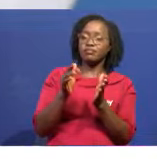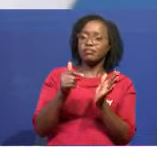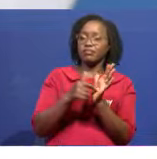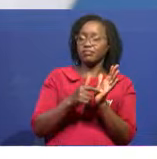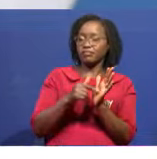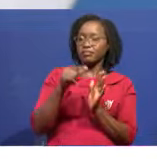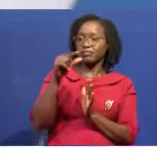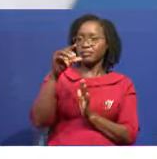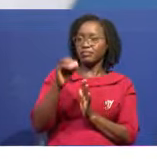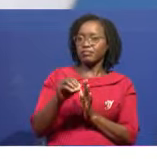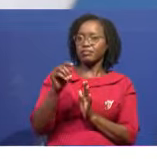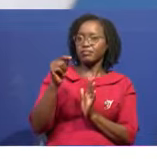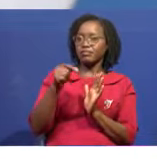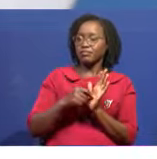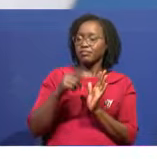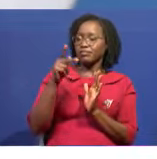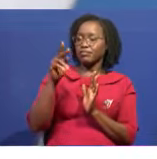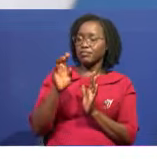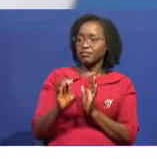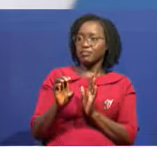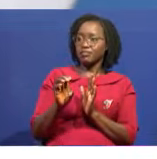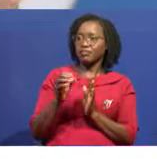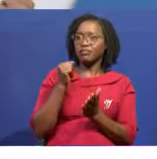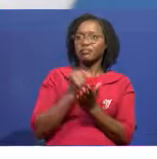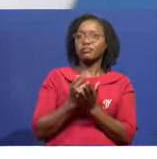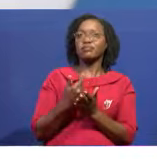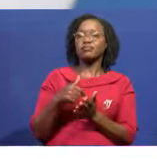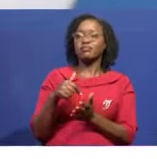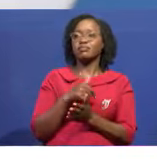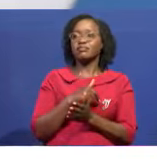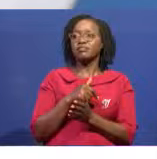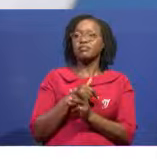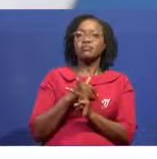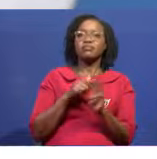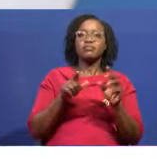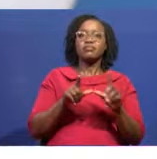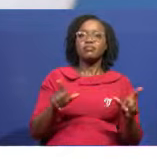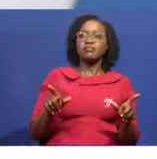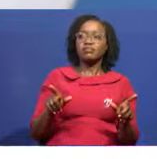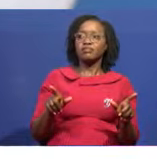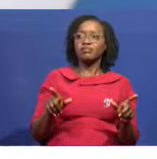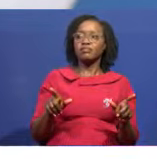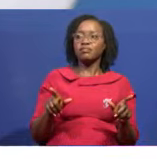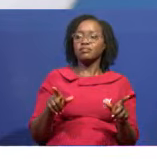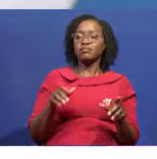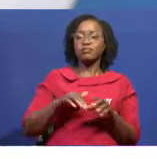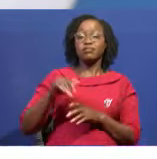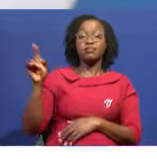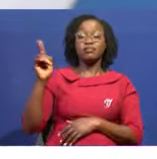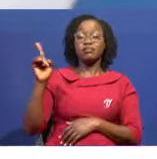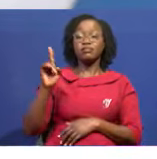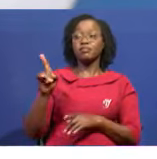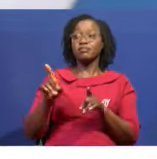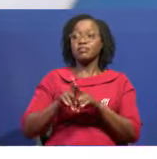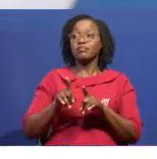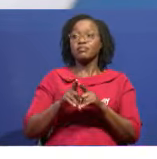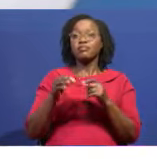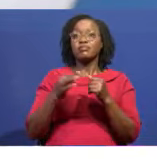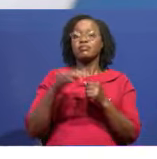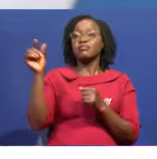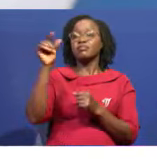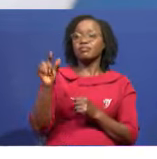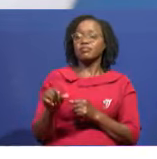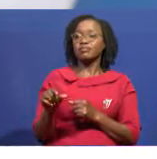complaint@ombudsman.go.ke. You can visit our offices, which are located in Westlands, West and Towers in Nairobi. We are also in 8